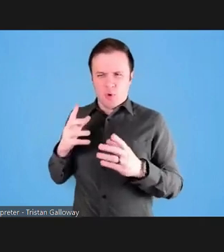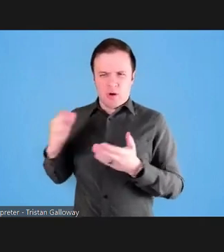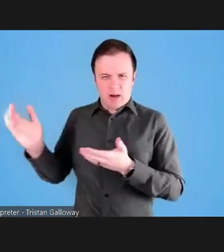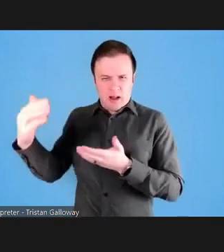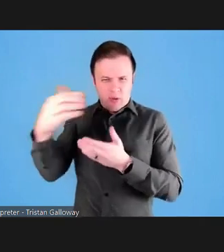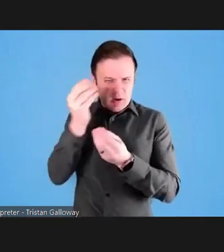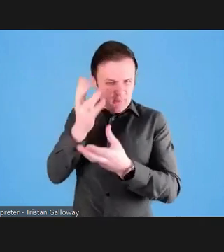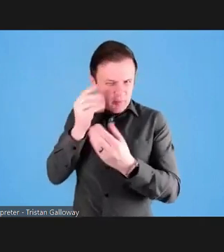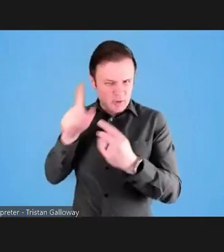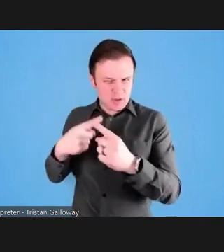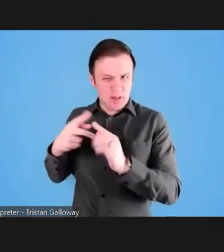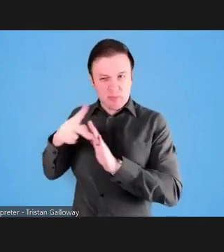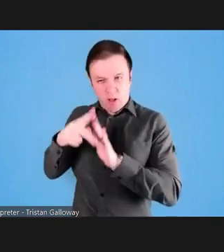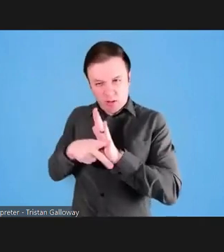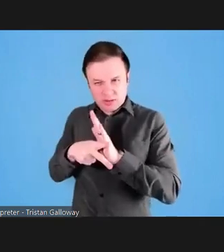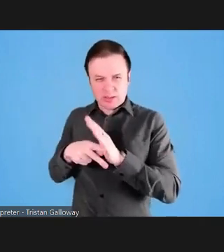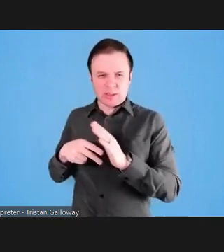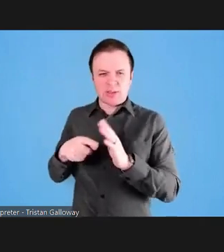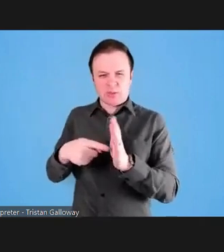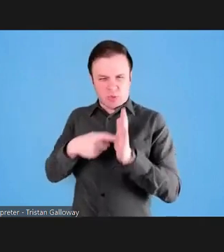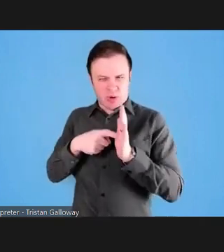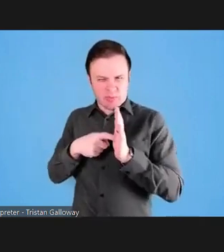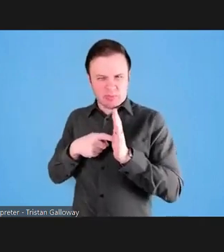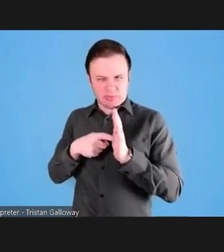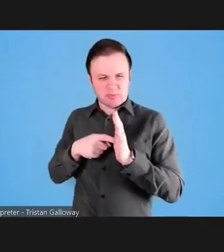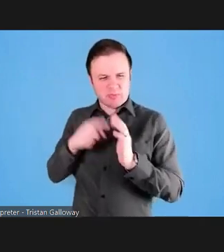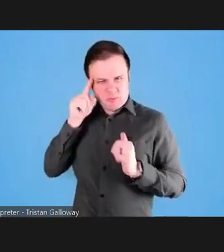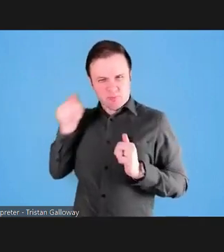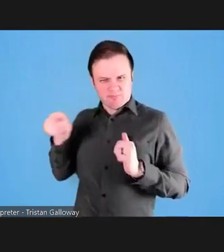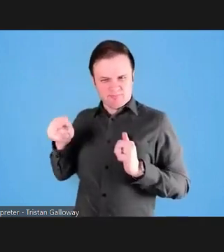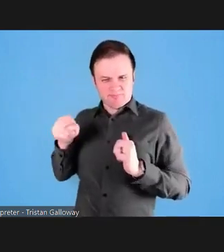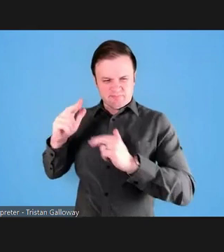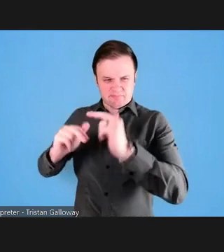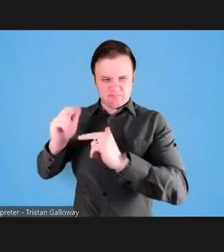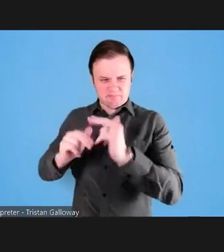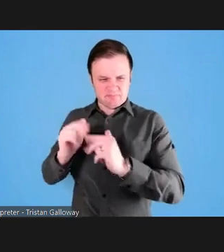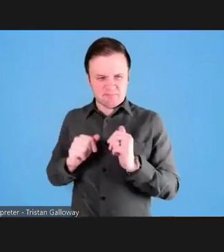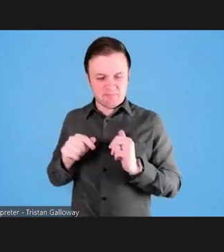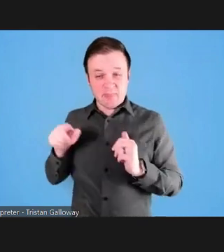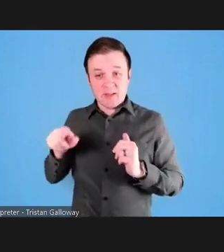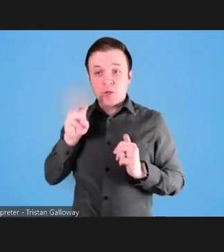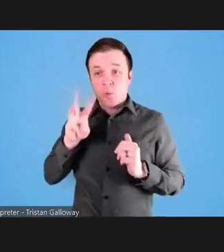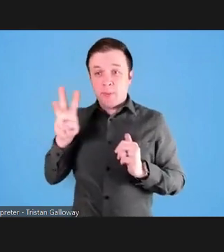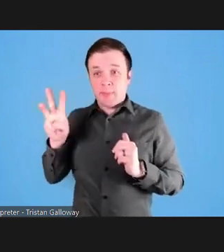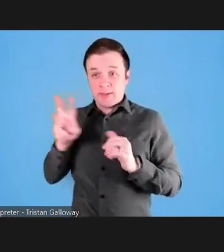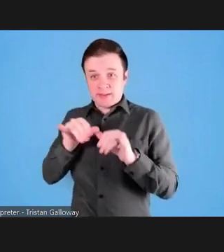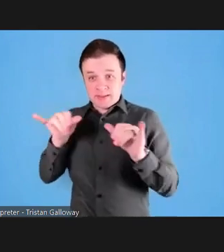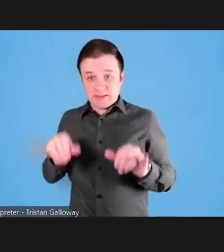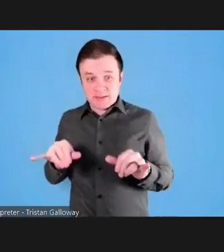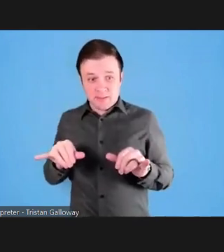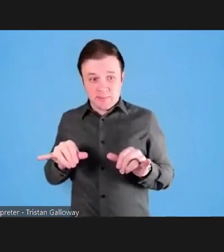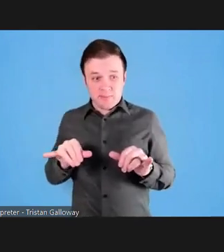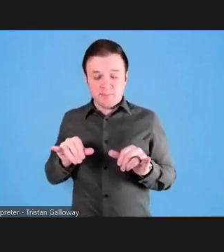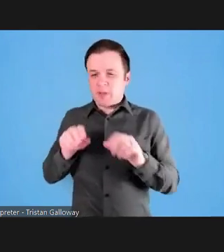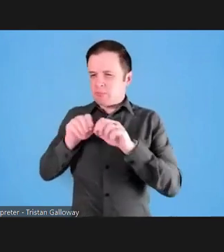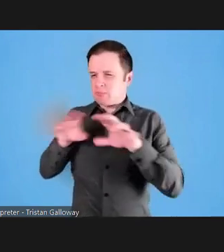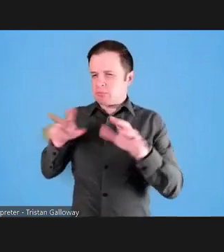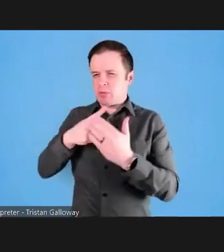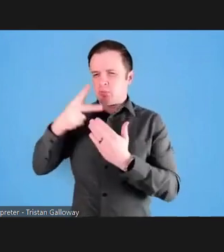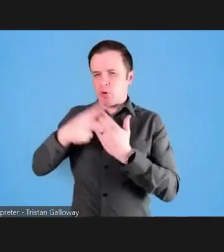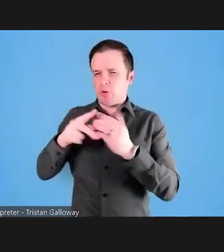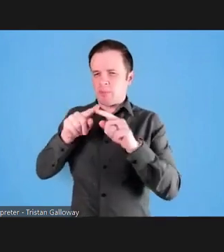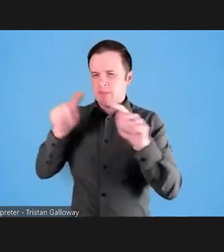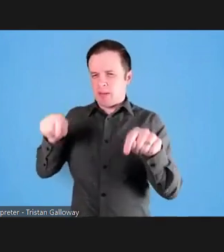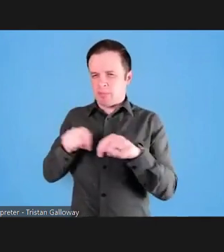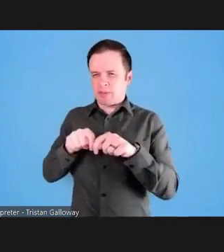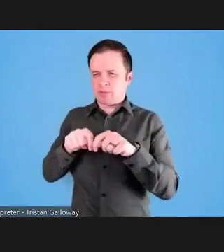facility's policies, procedures, and protocols. Through this web-based system, the EHDI program sends out templates to the hospital